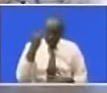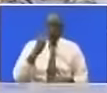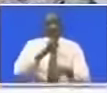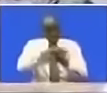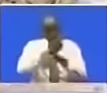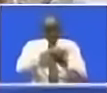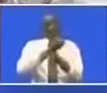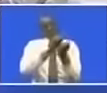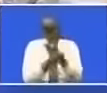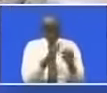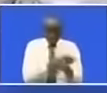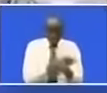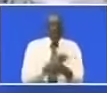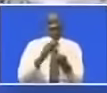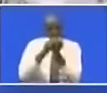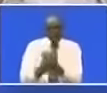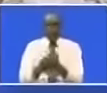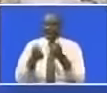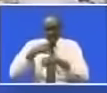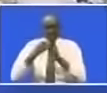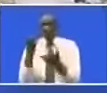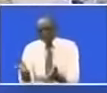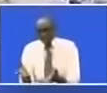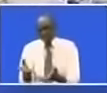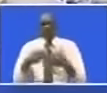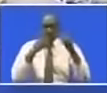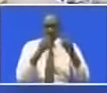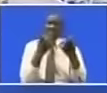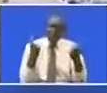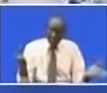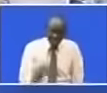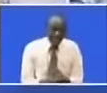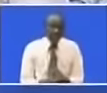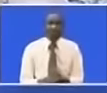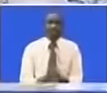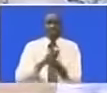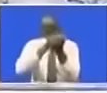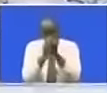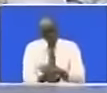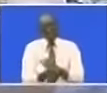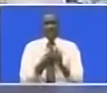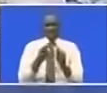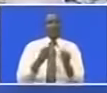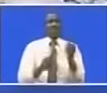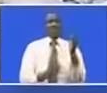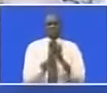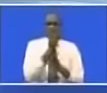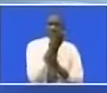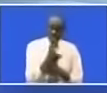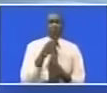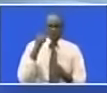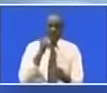Attitude. Change in doing things. Change in casting things in our country. This is what we want